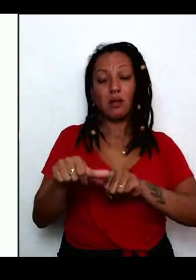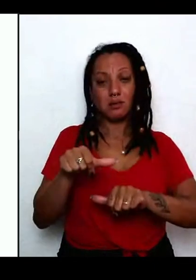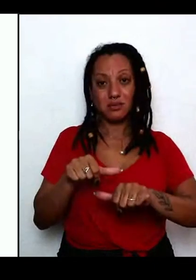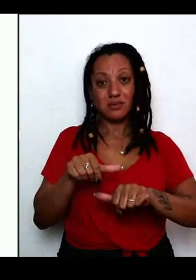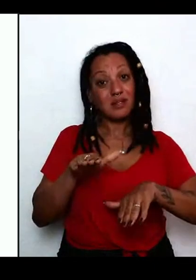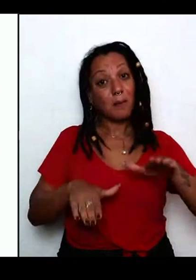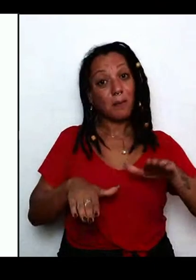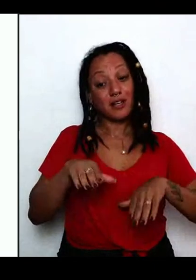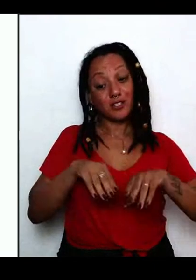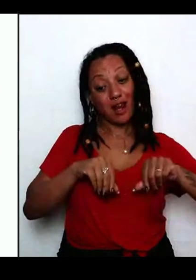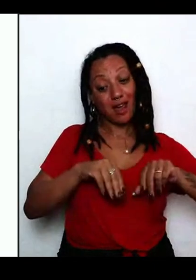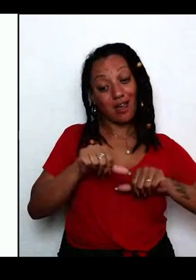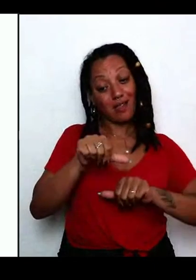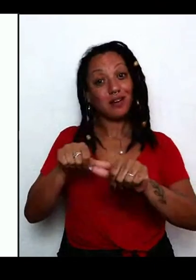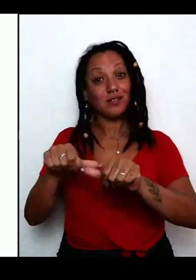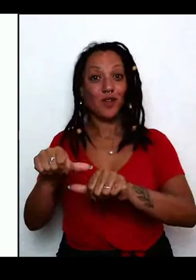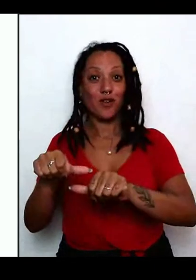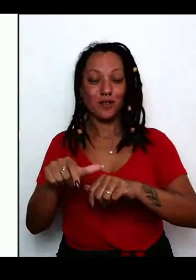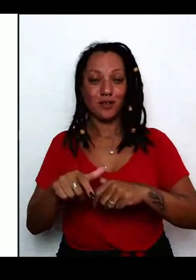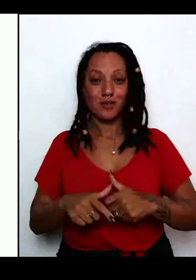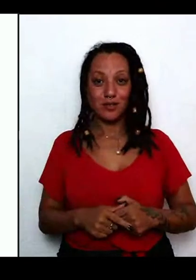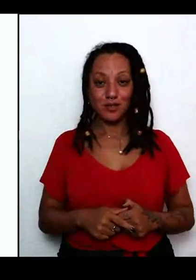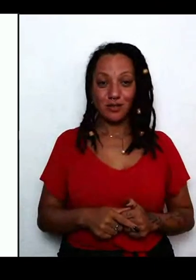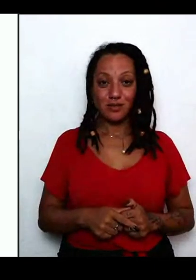in separation and distance